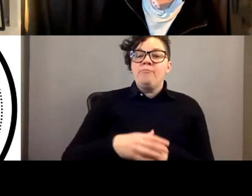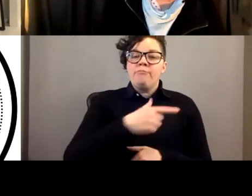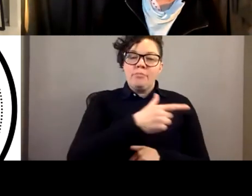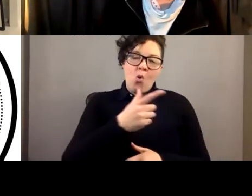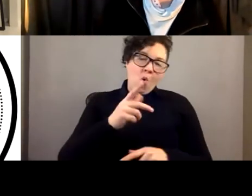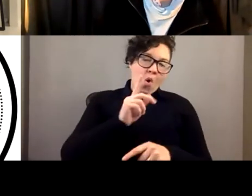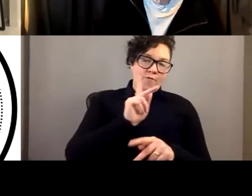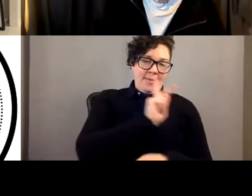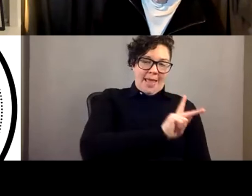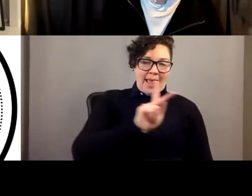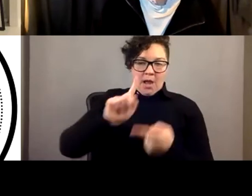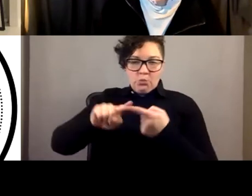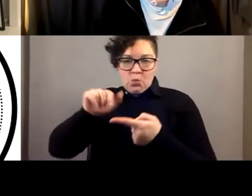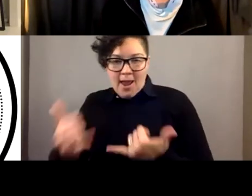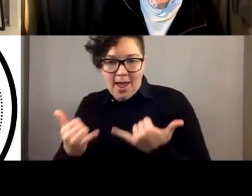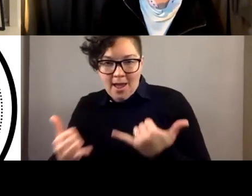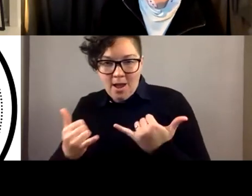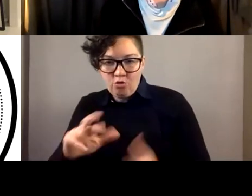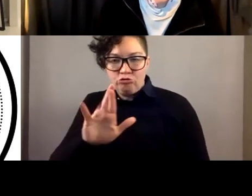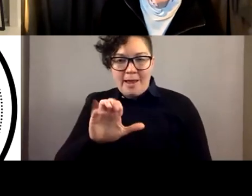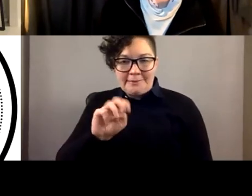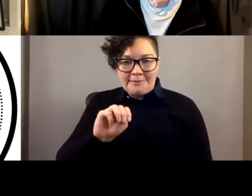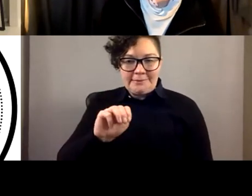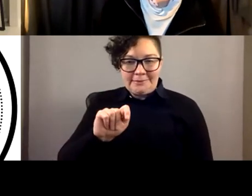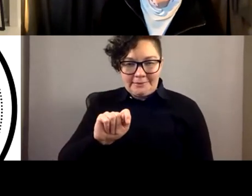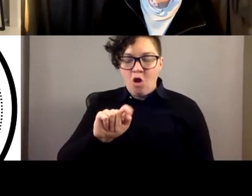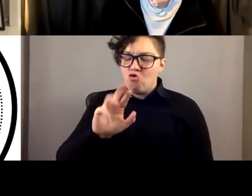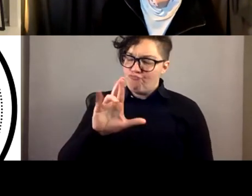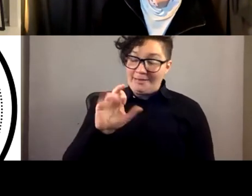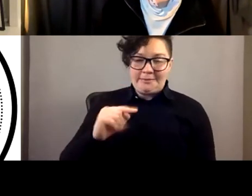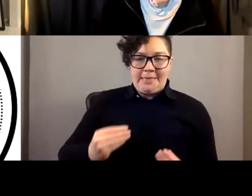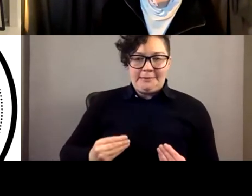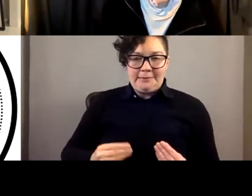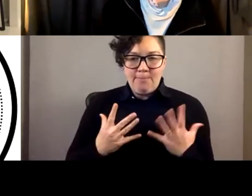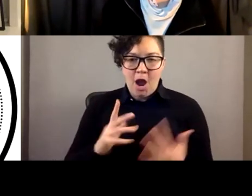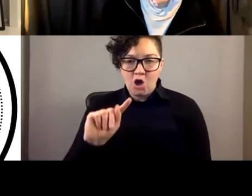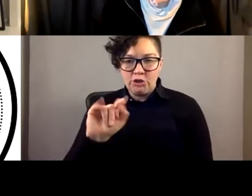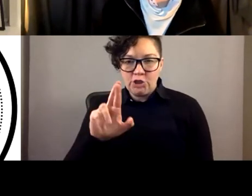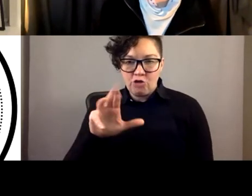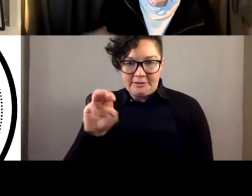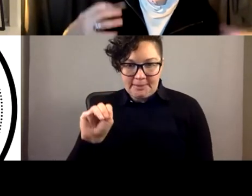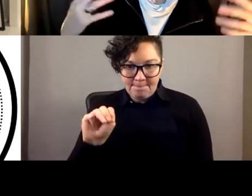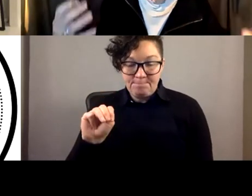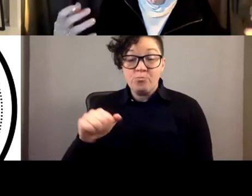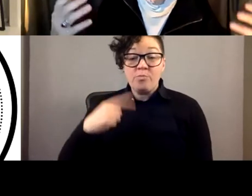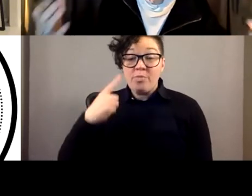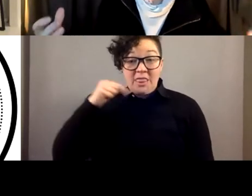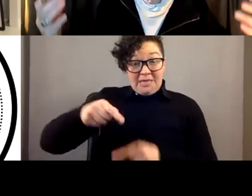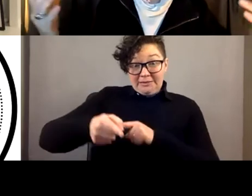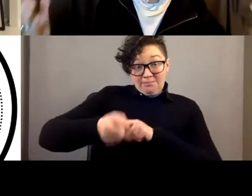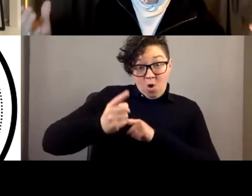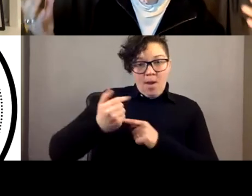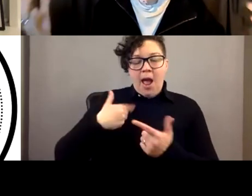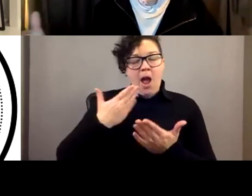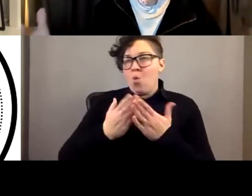in this country. I find it very helpful at this moment, particularly this moment, and not to generalize and not to overstate the